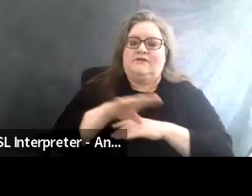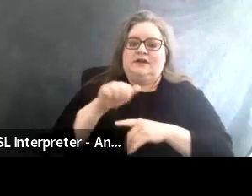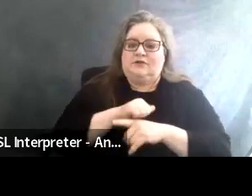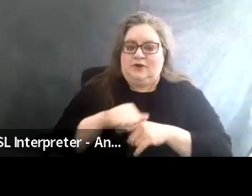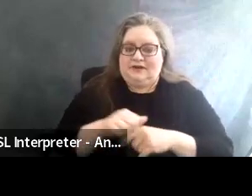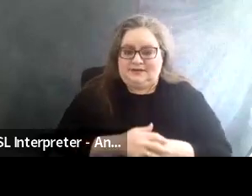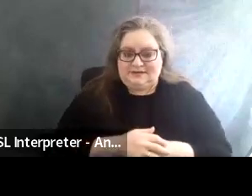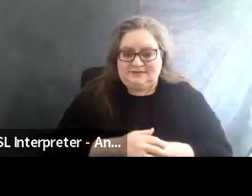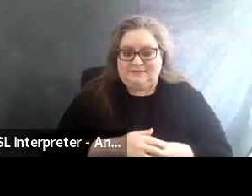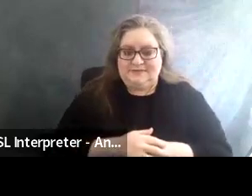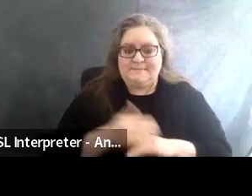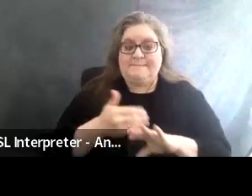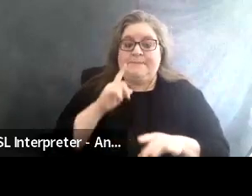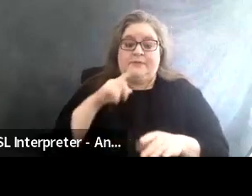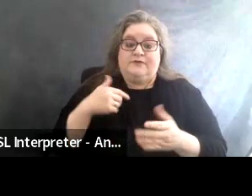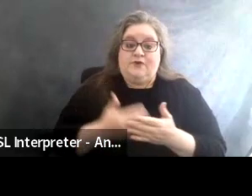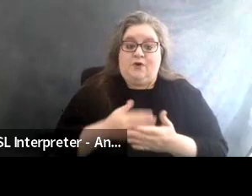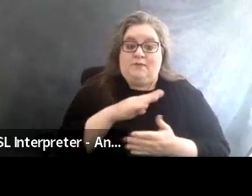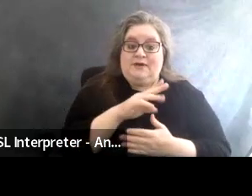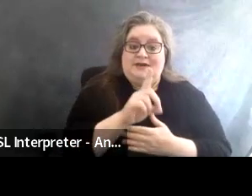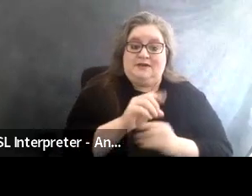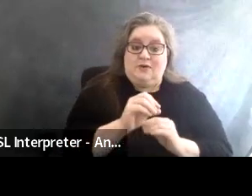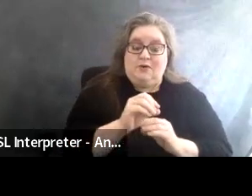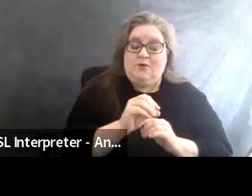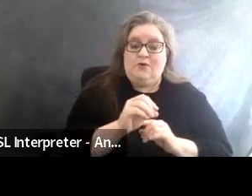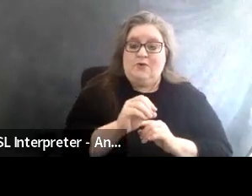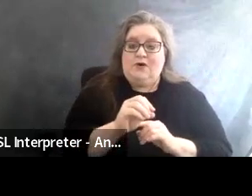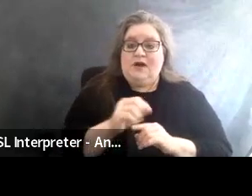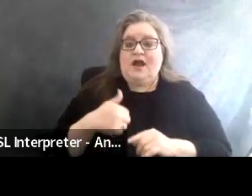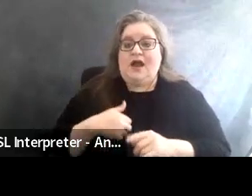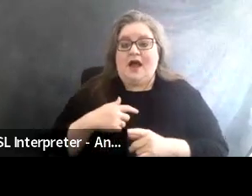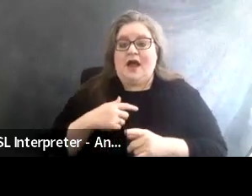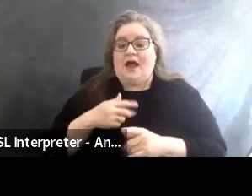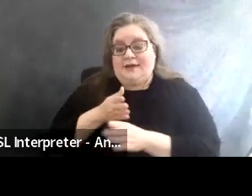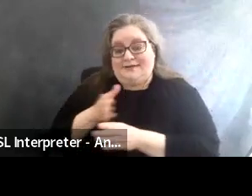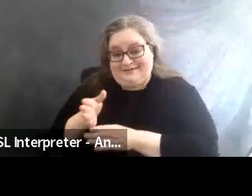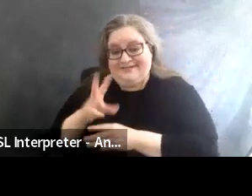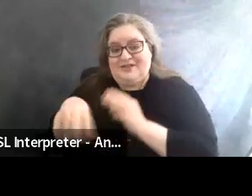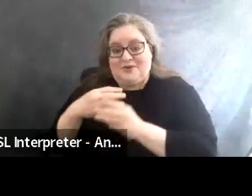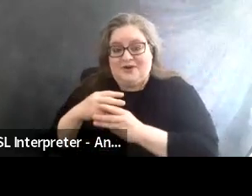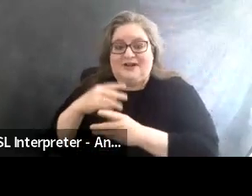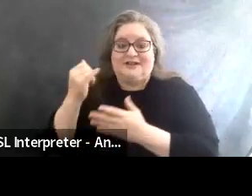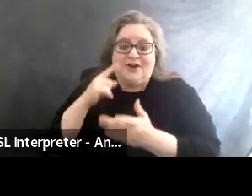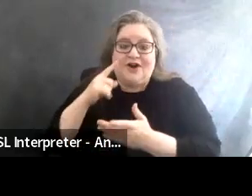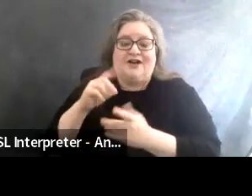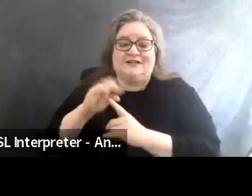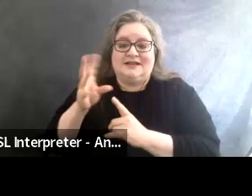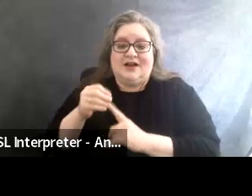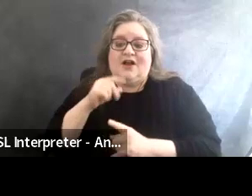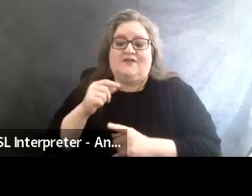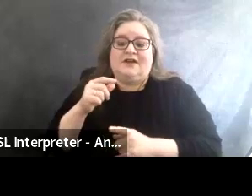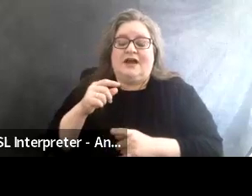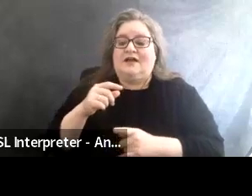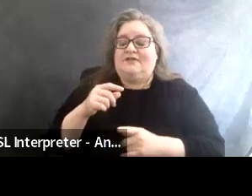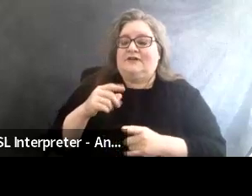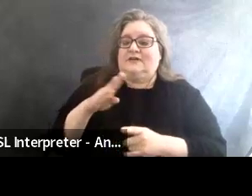practice. Before I came to BDO, I was in the world of arts and culture. So I have a master's in nonprofit management, but I